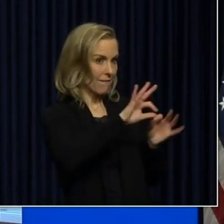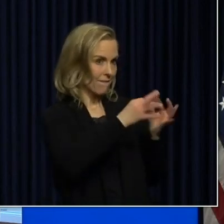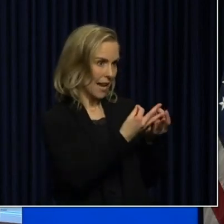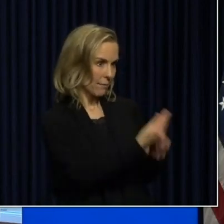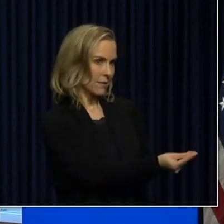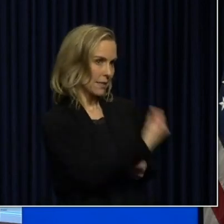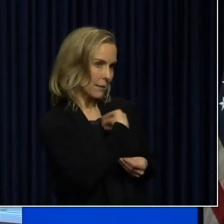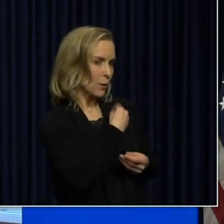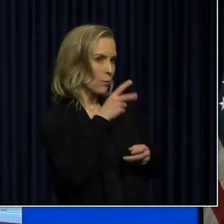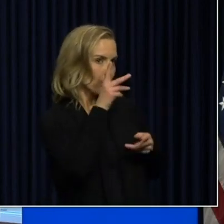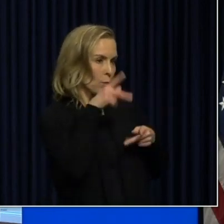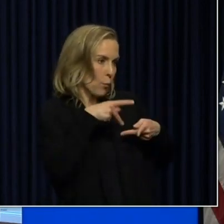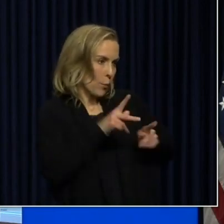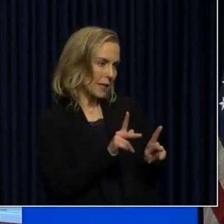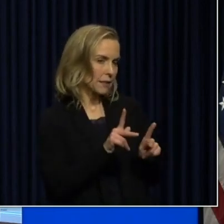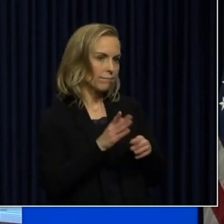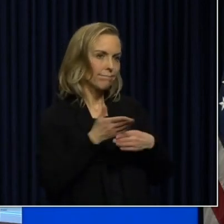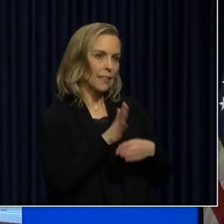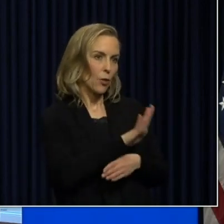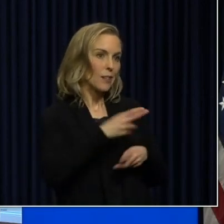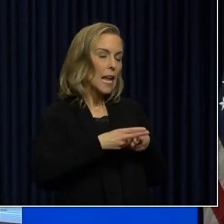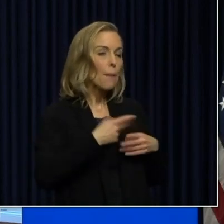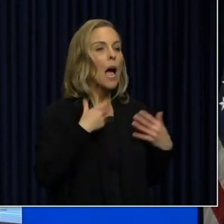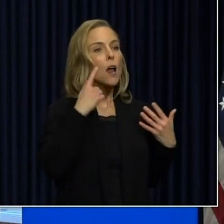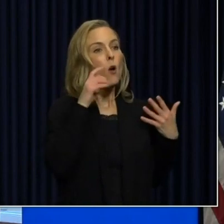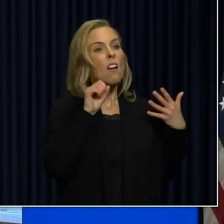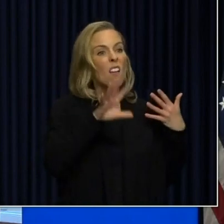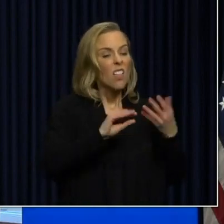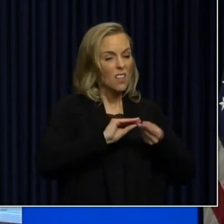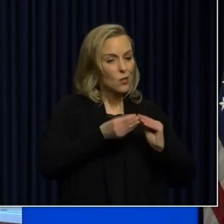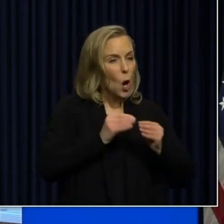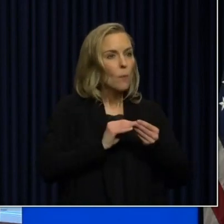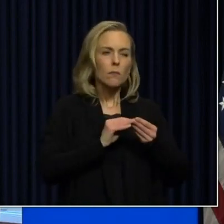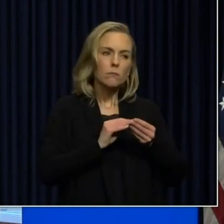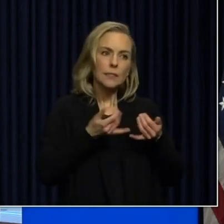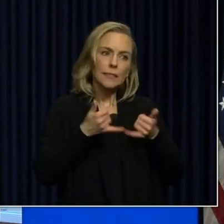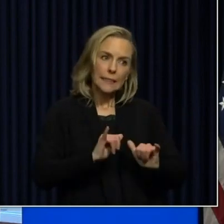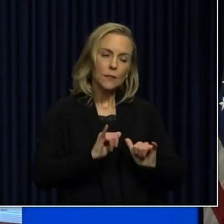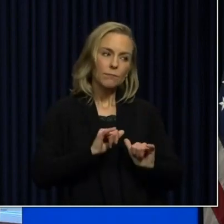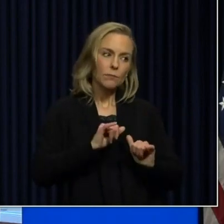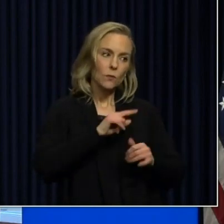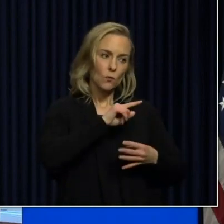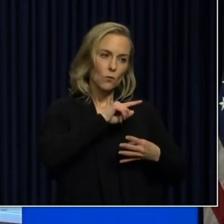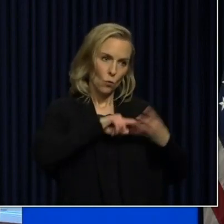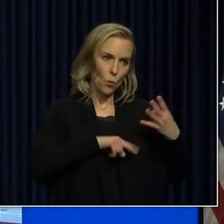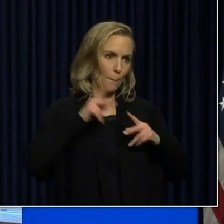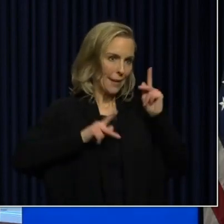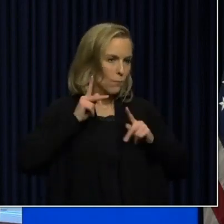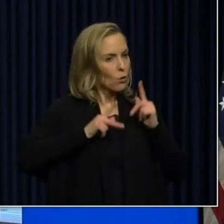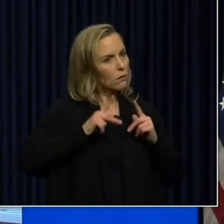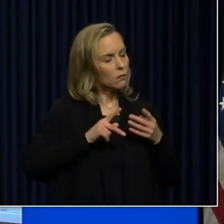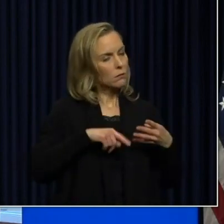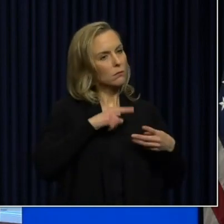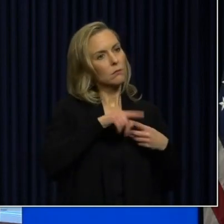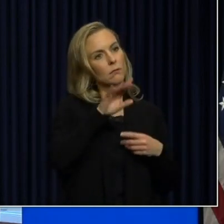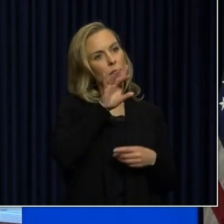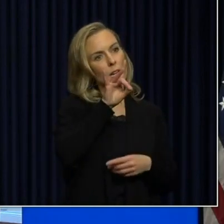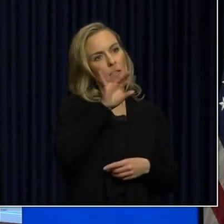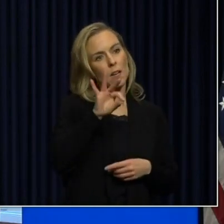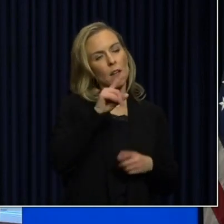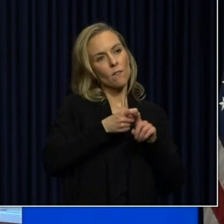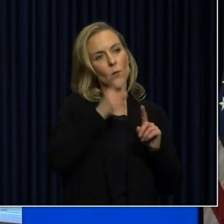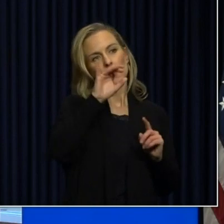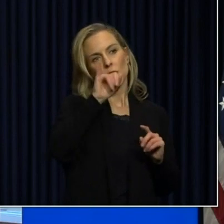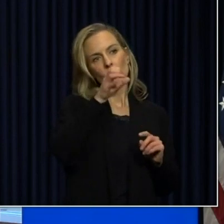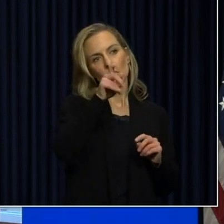to talk about it. So while these sound like numbers, remember they're people. An 85-year-old female from Jackson